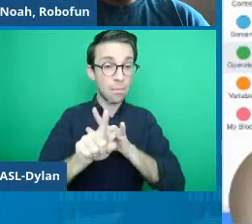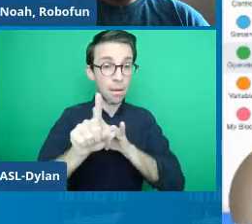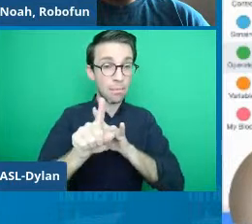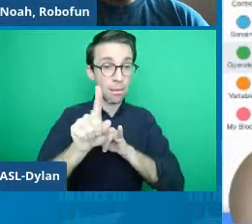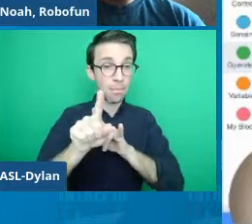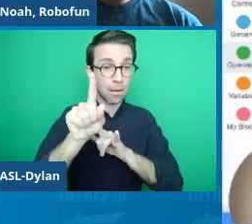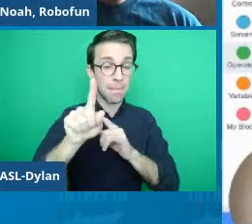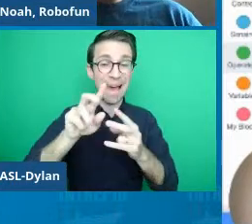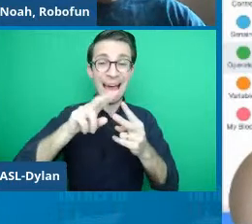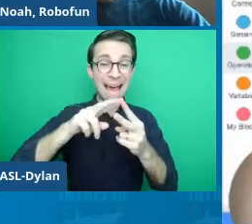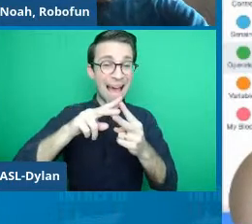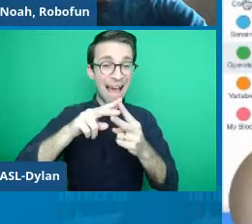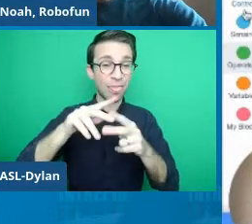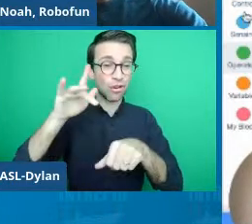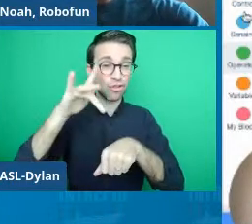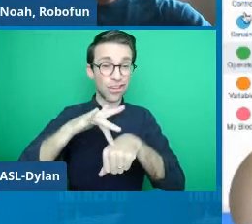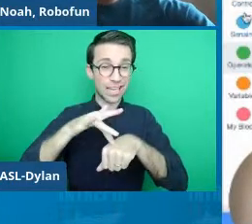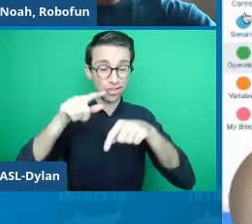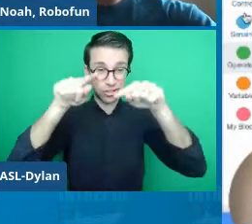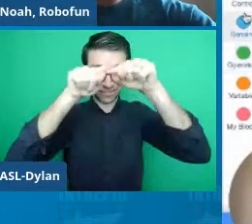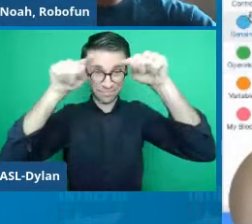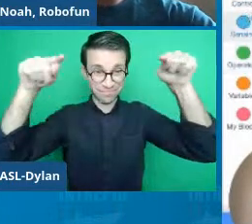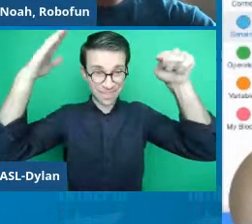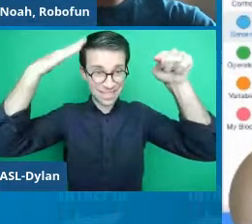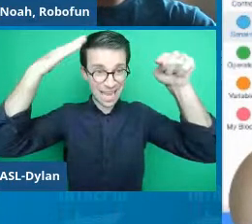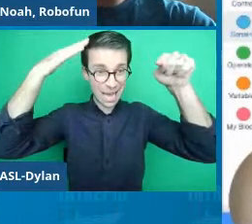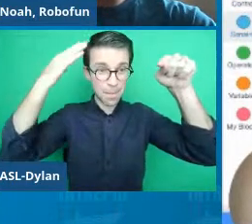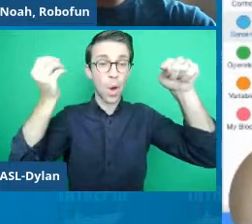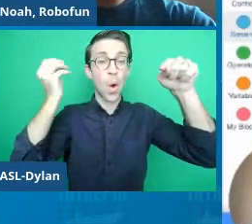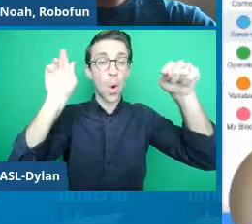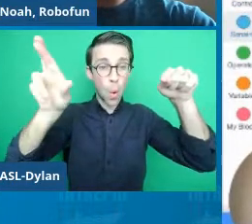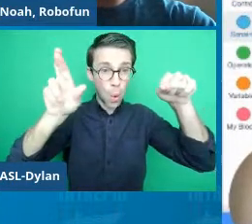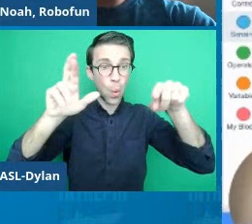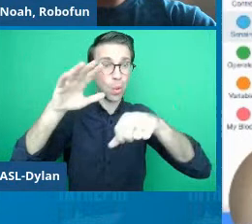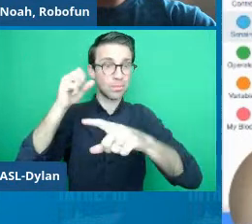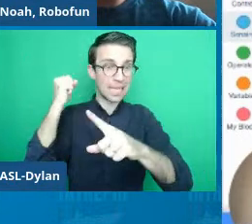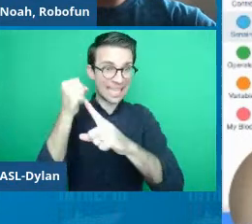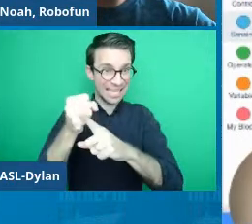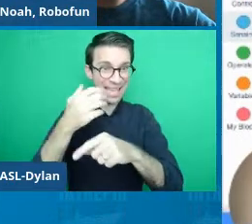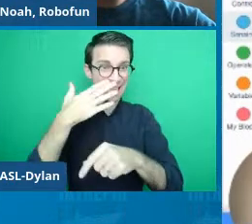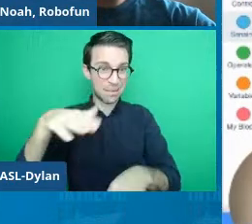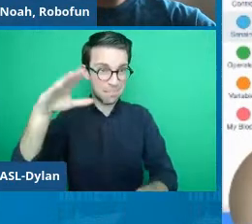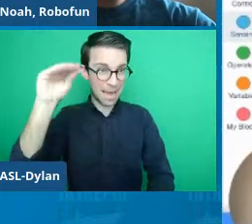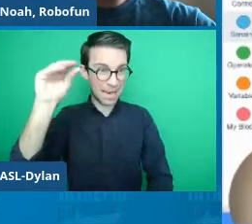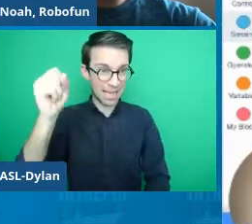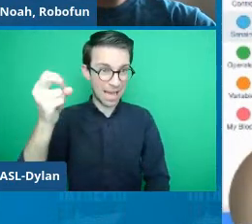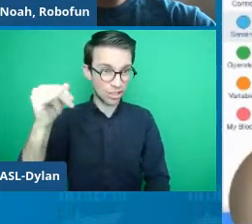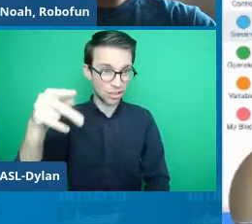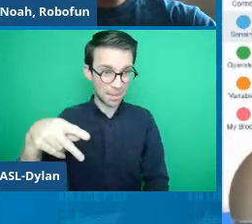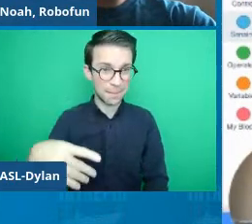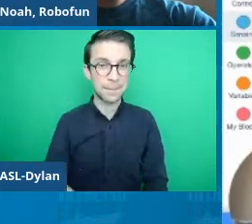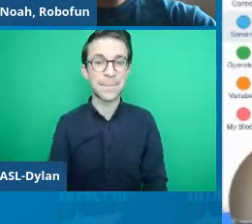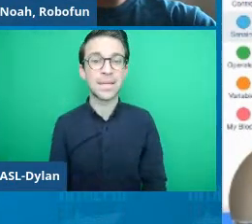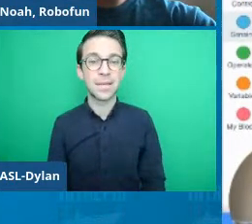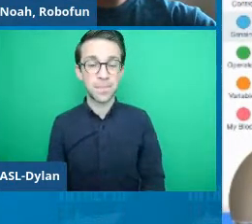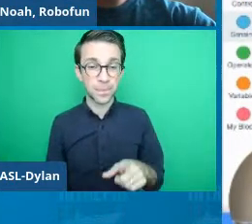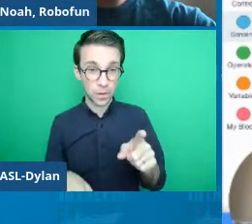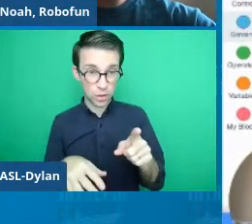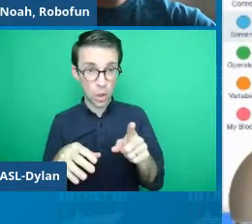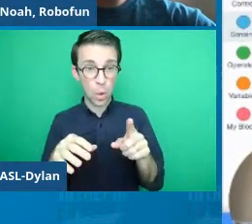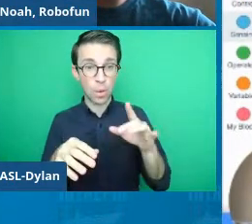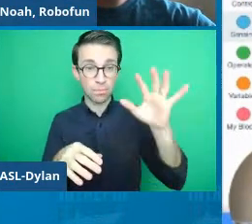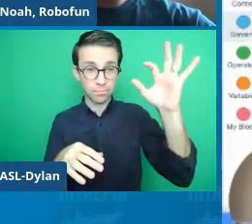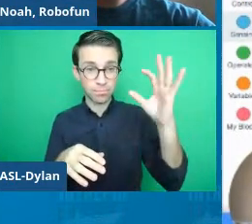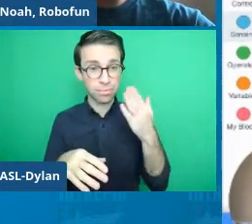of the screen or the bad guy ship. So now I'm going to go to this section, sensing, which controls the senses in the game,